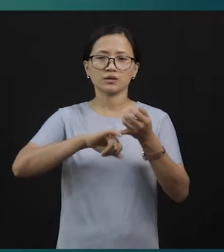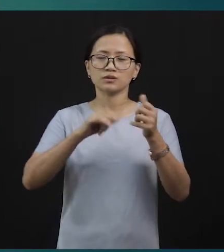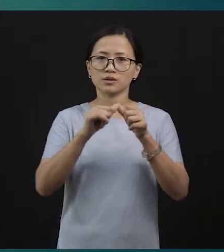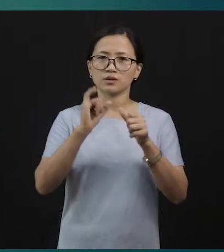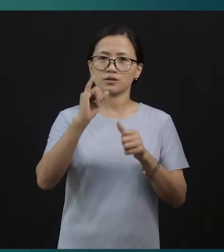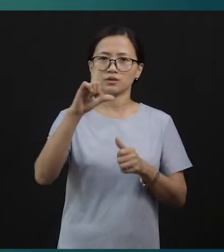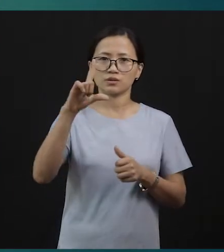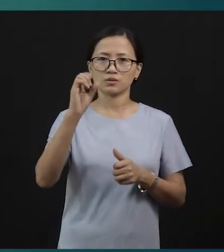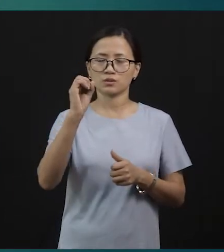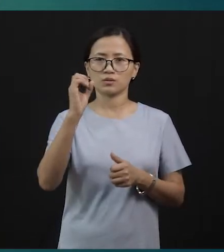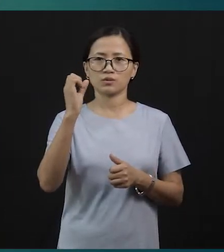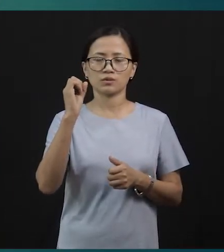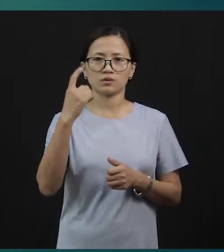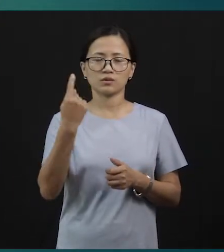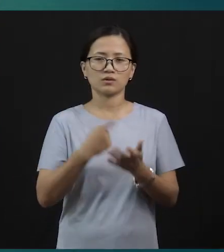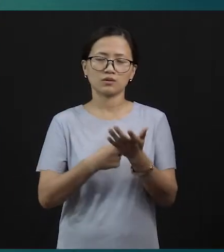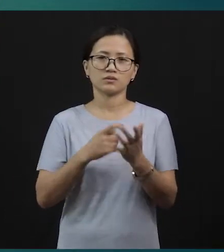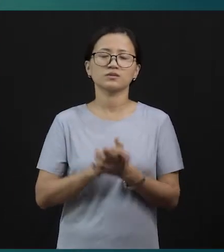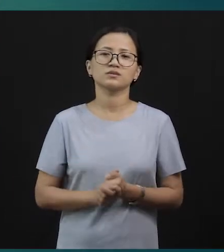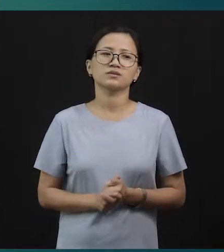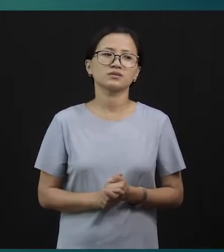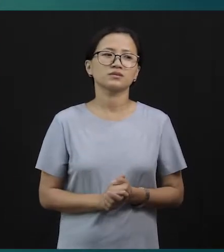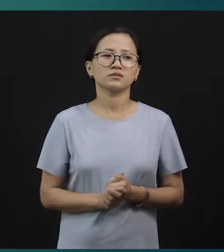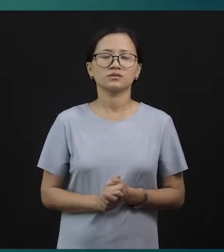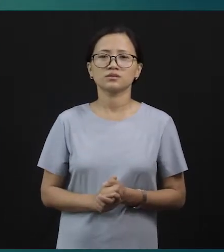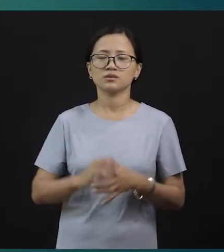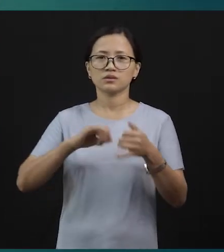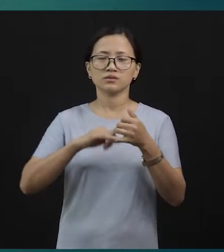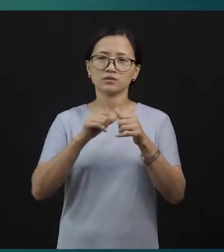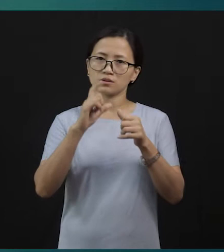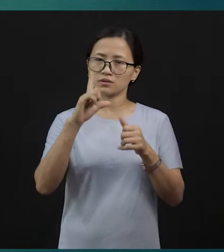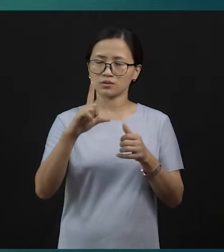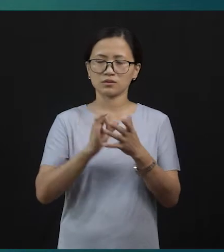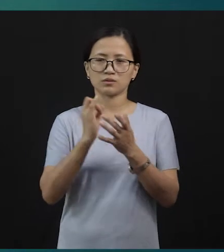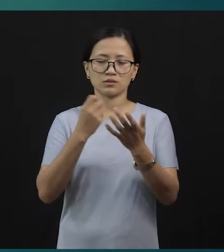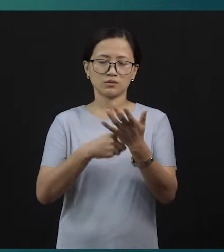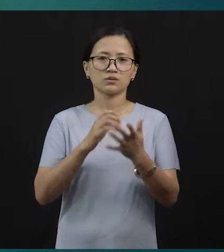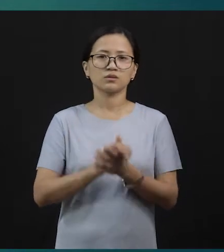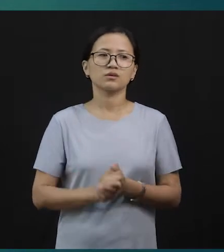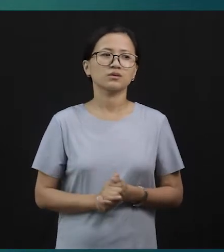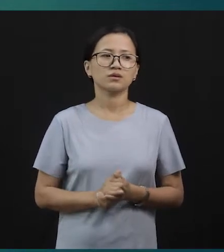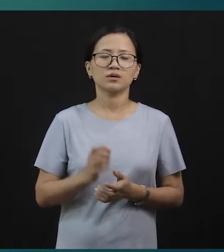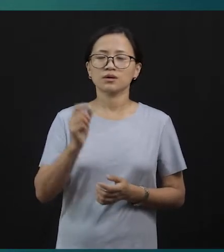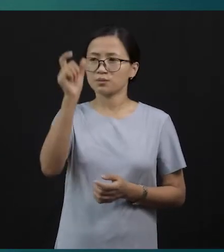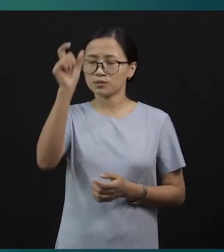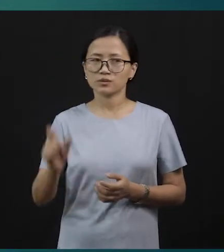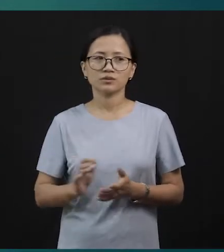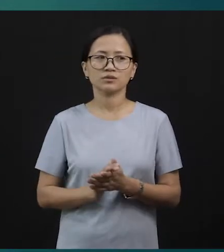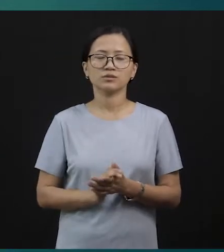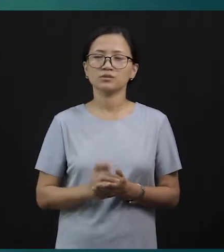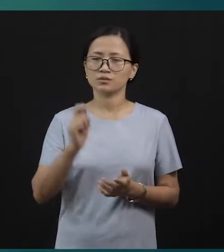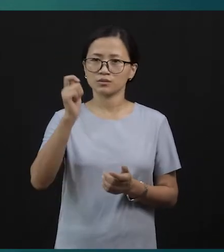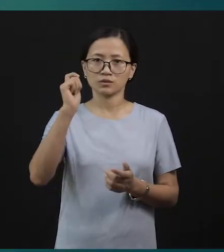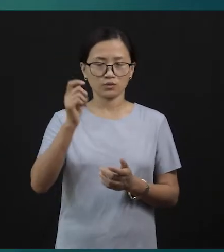Okay, let me use this. Can you see this? Sailor, a person with a job on the